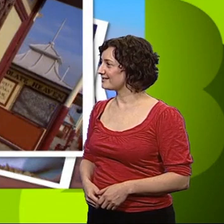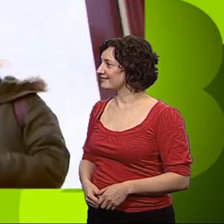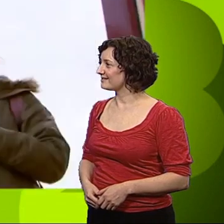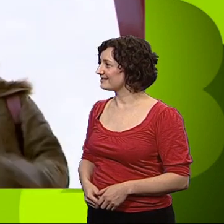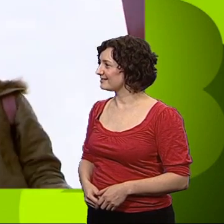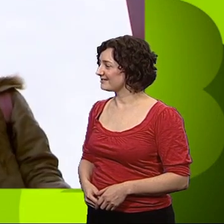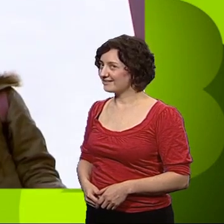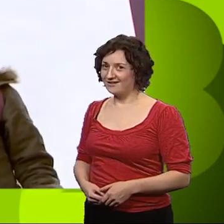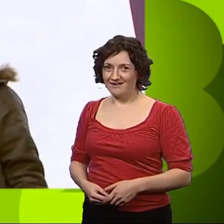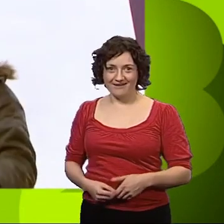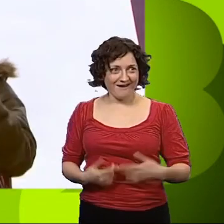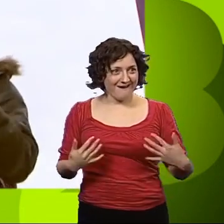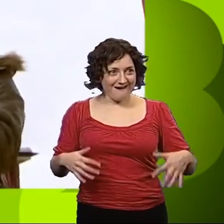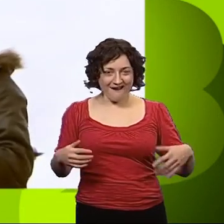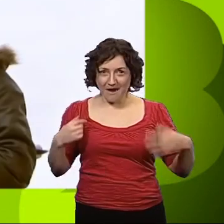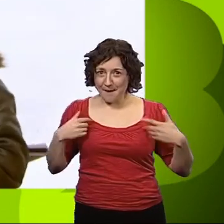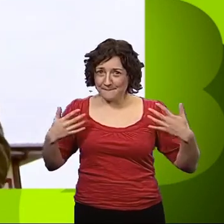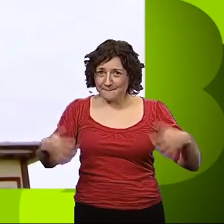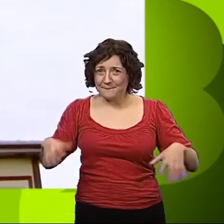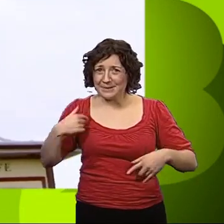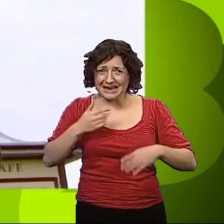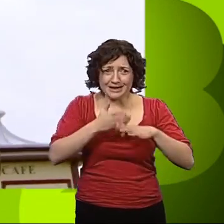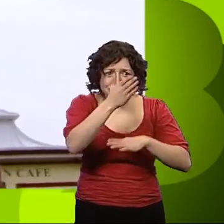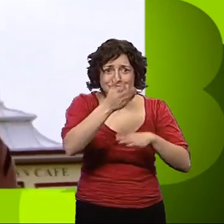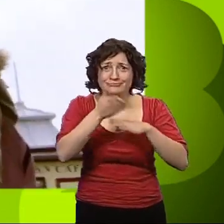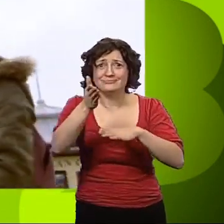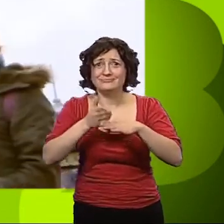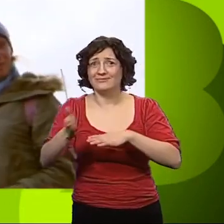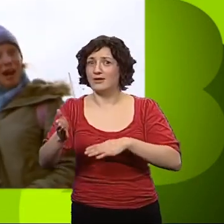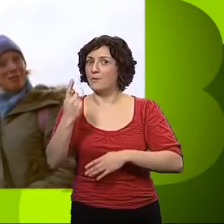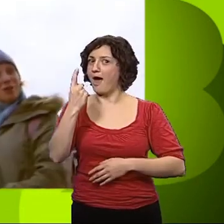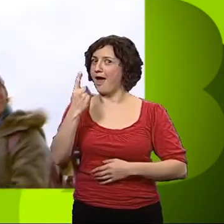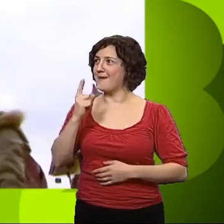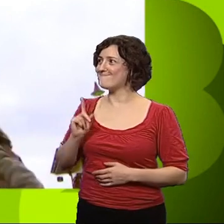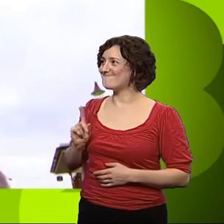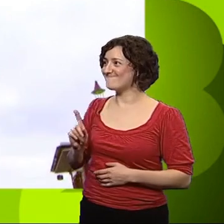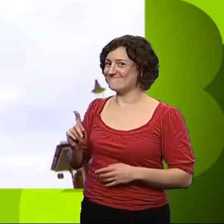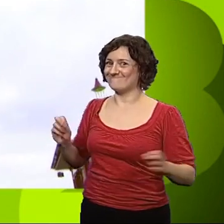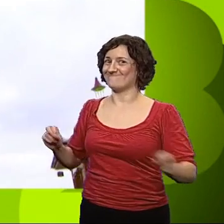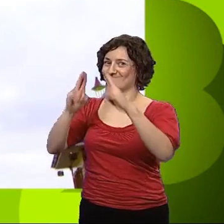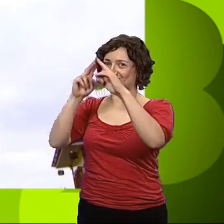I've seen so much. There's just one thing missing from my day. Blackpool Tower, of course.